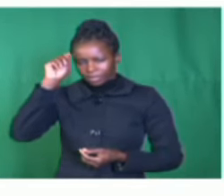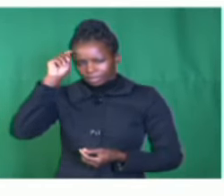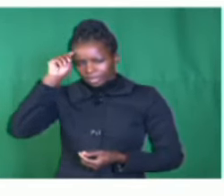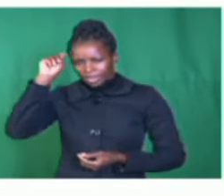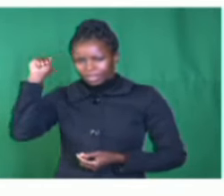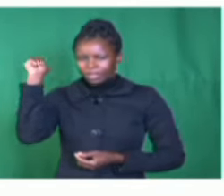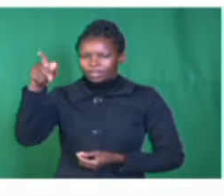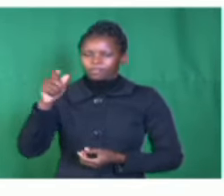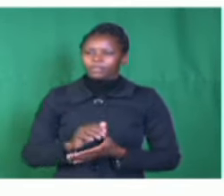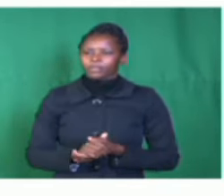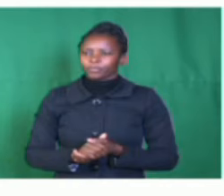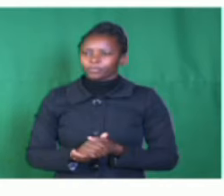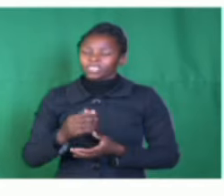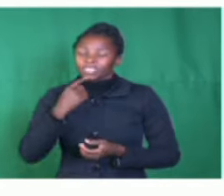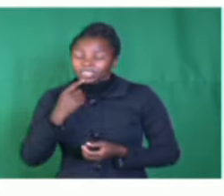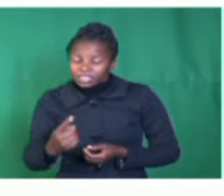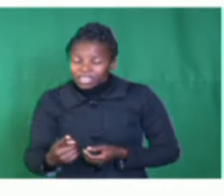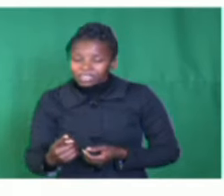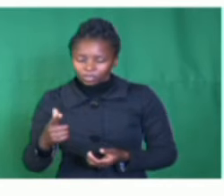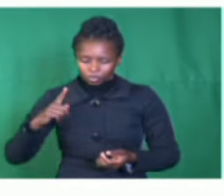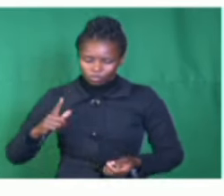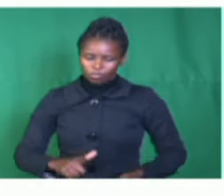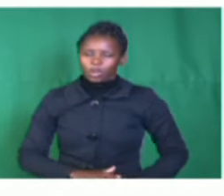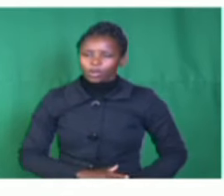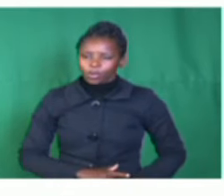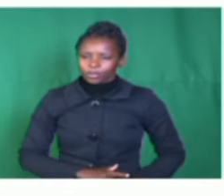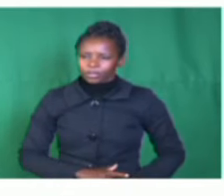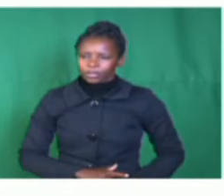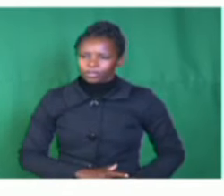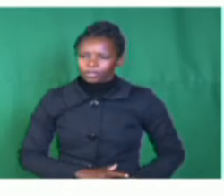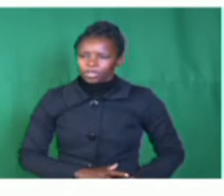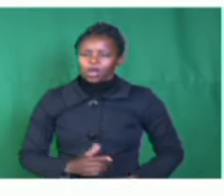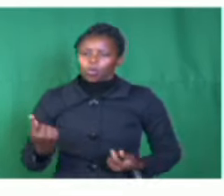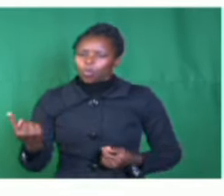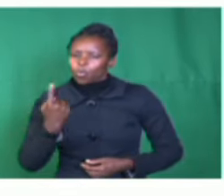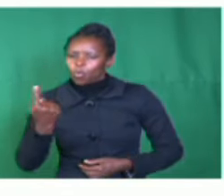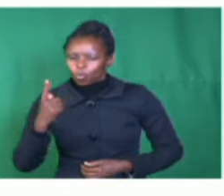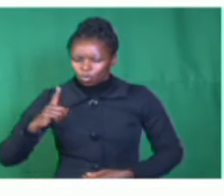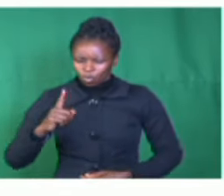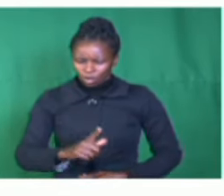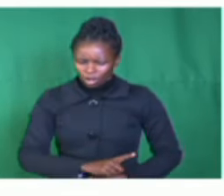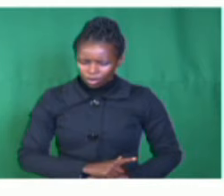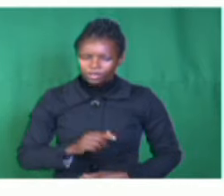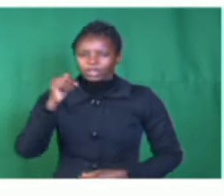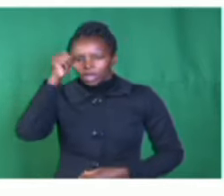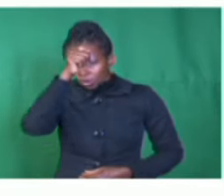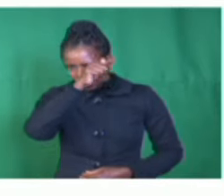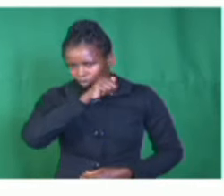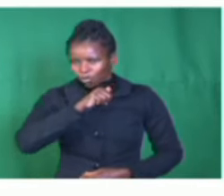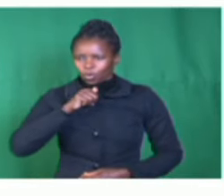Lord said to my Lord. The Lord here being God said to my